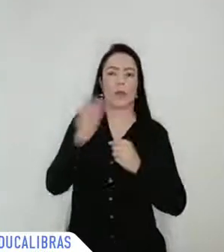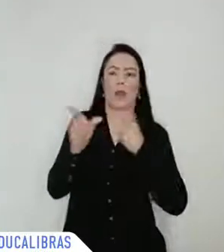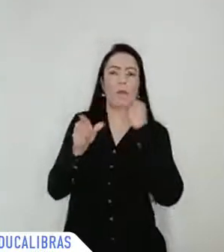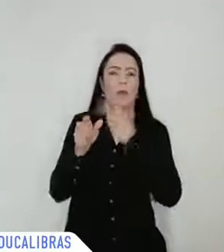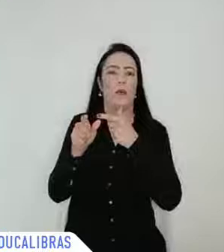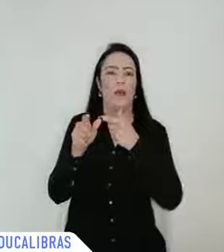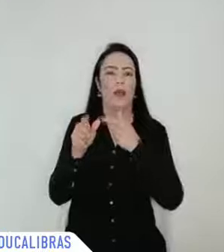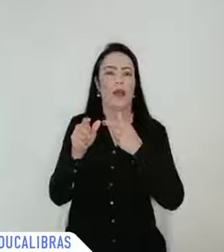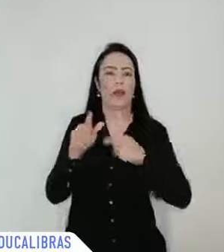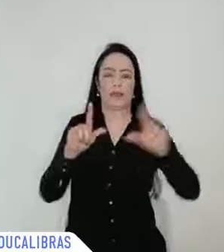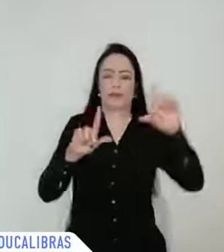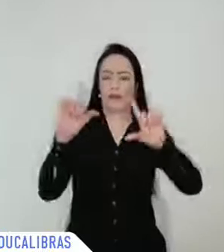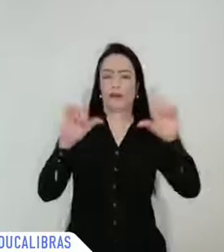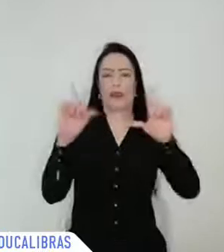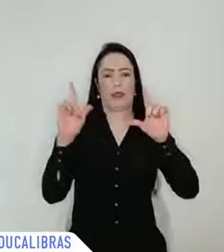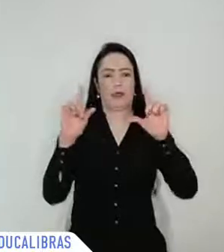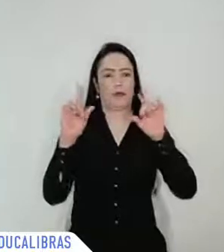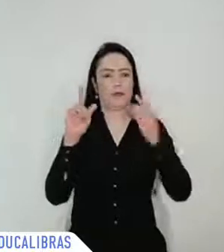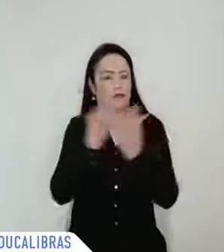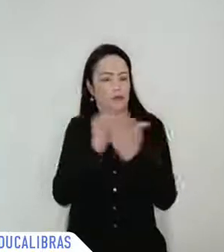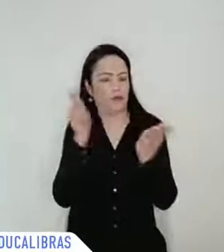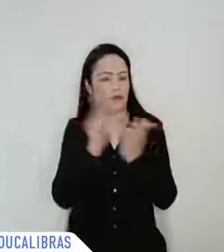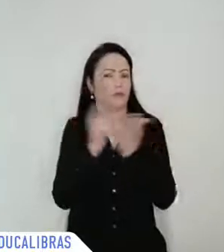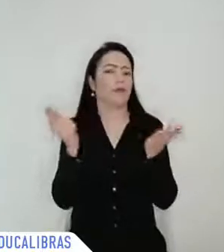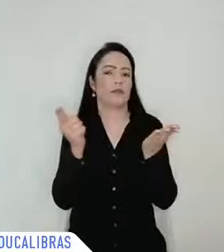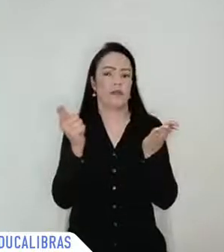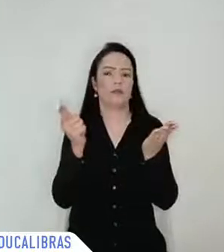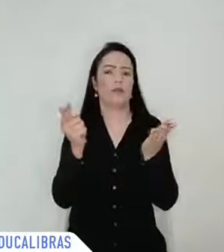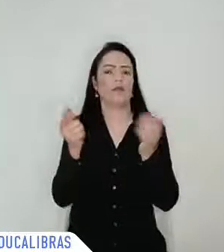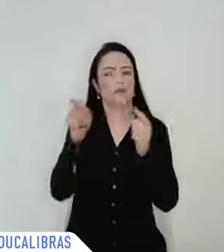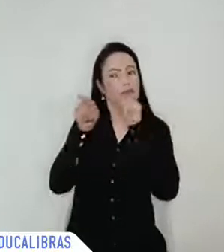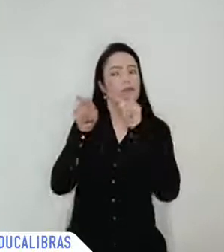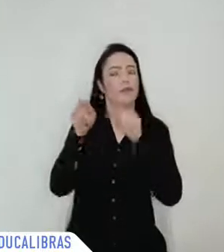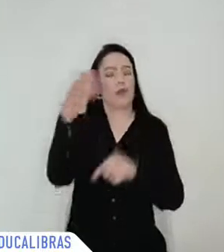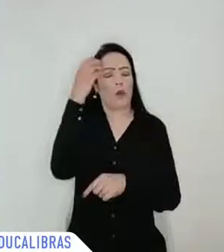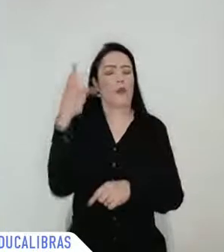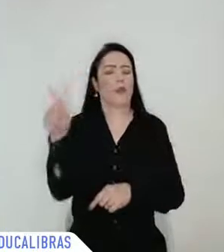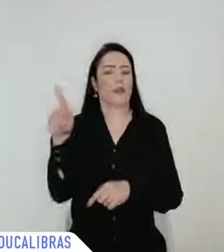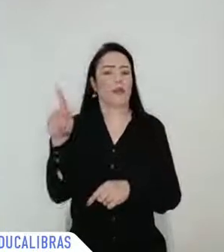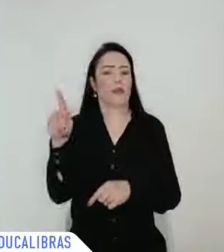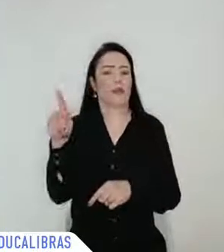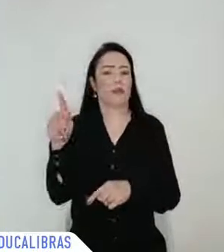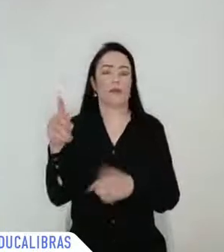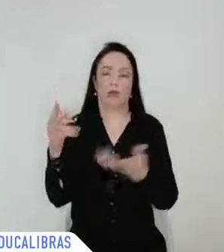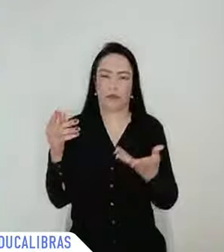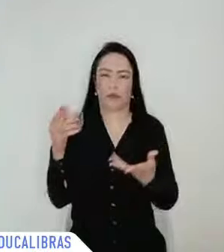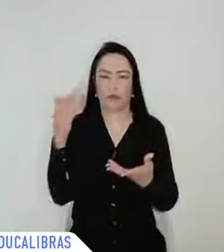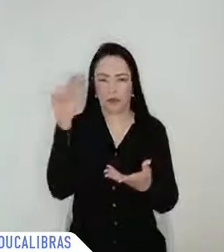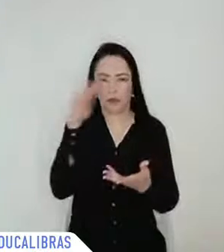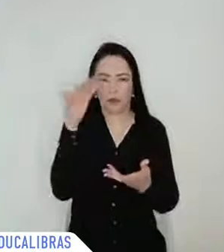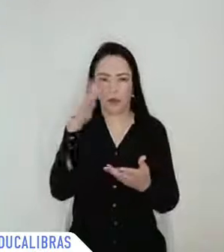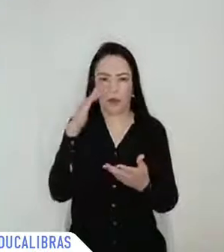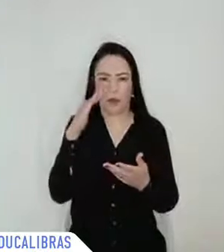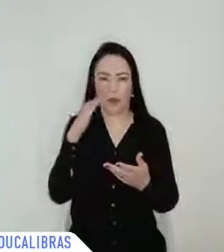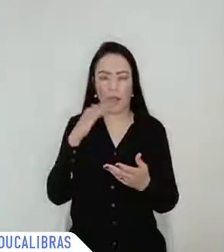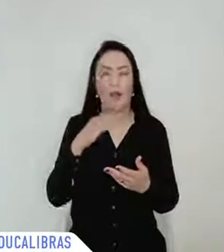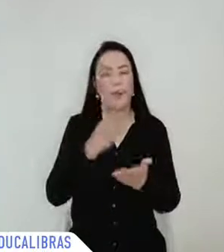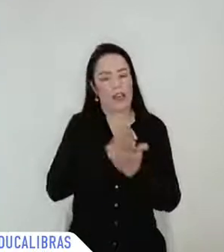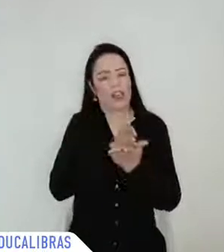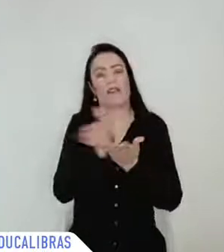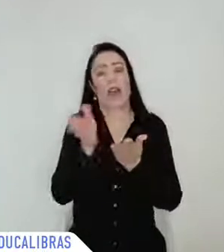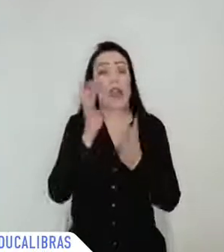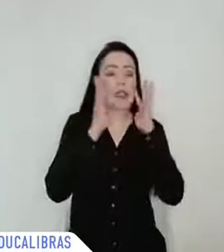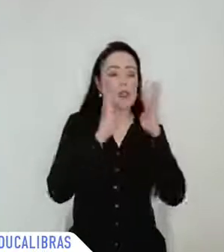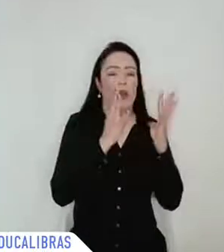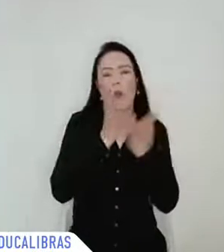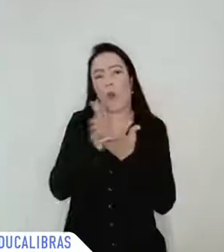by the government to fight the pandemics. They are accusing the press to be responsible for all the chaos